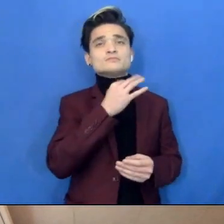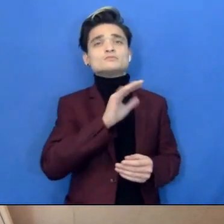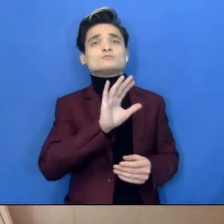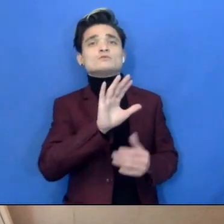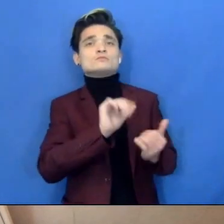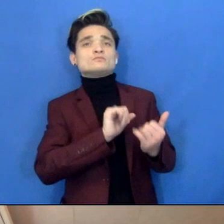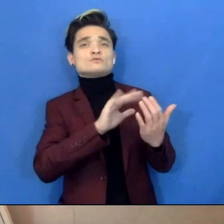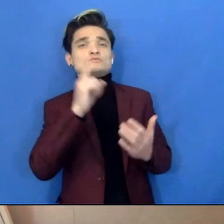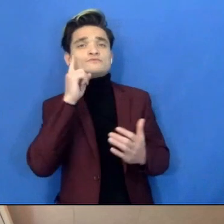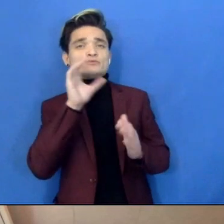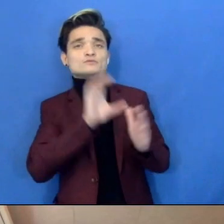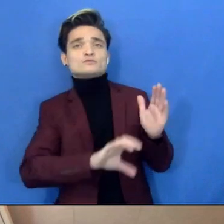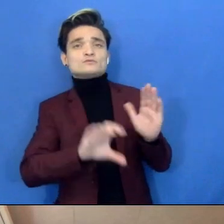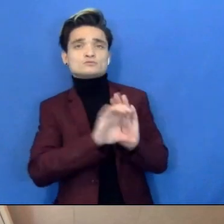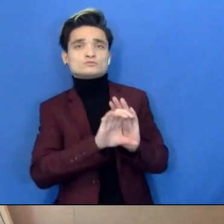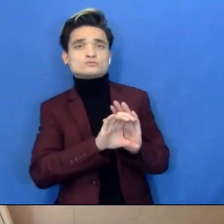more socially